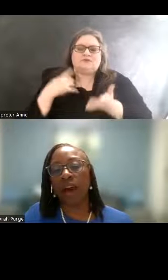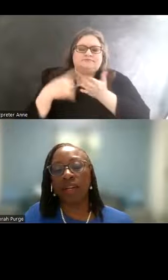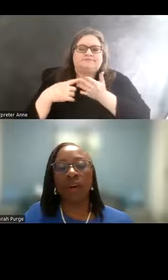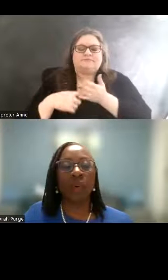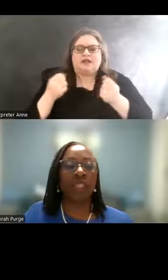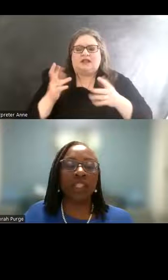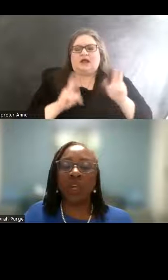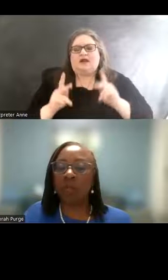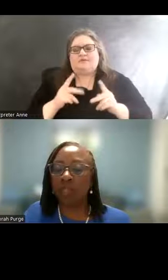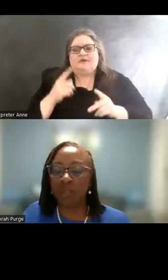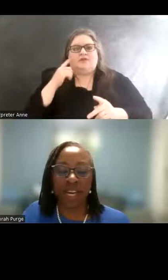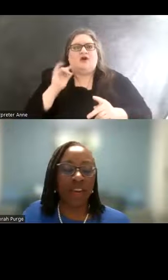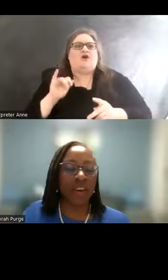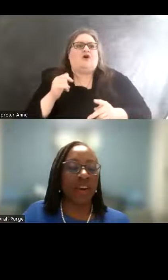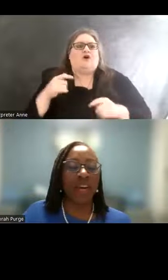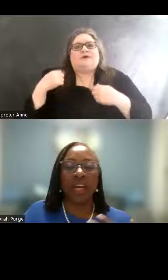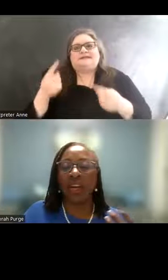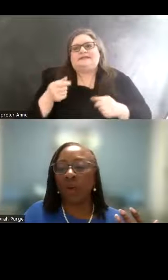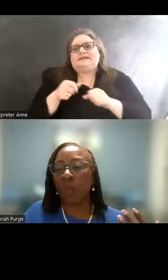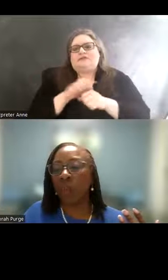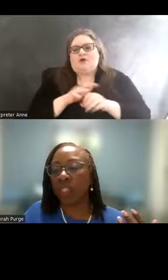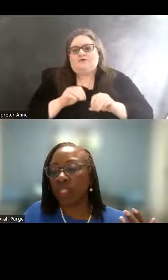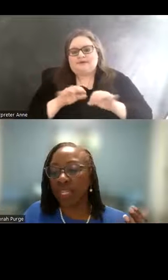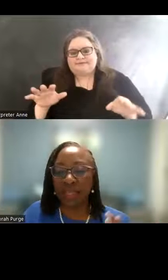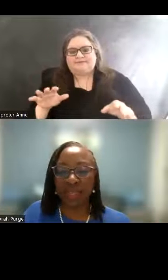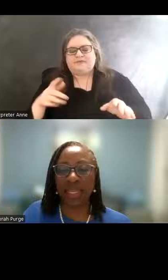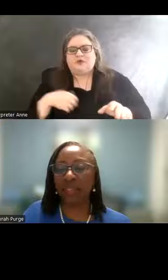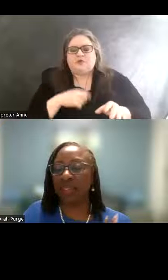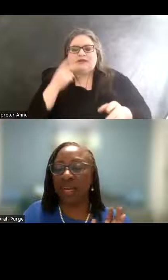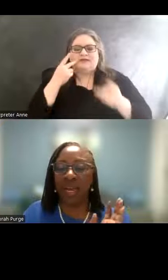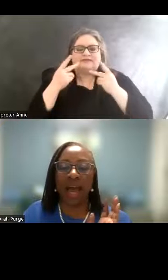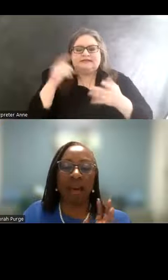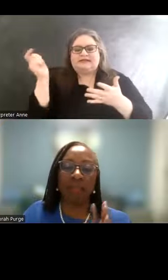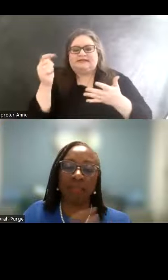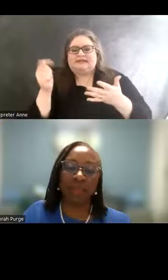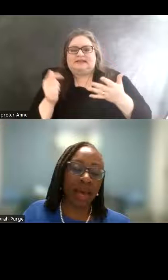people talk, well, since COVID's been here, we're seeing this